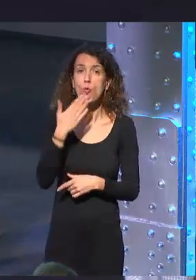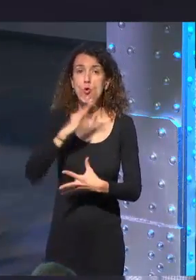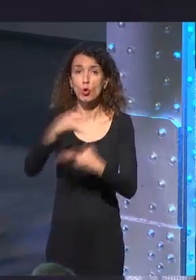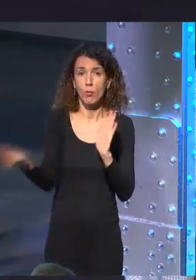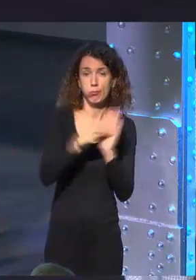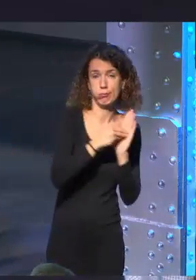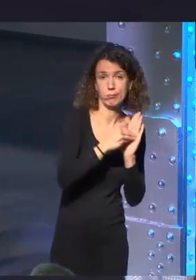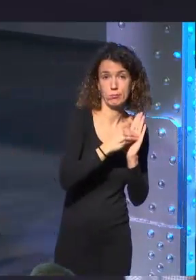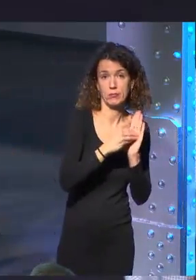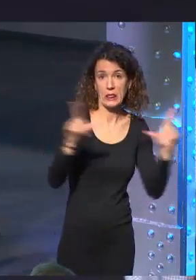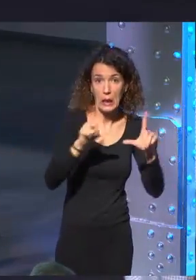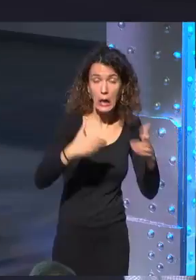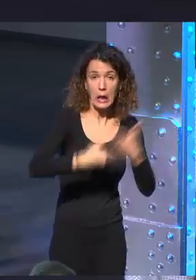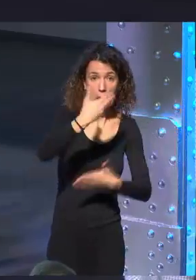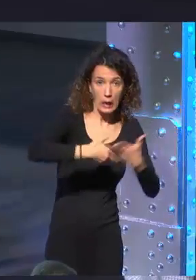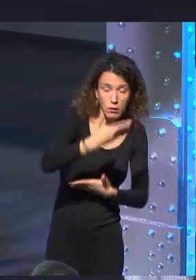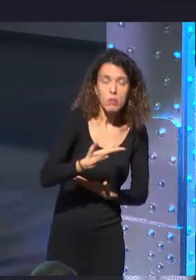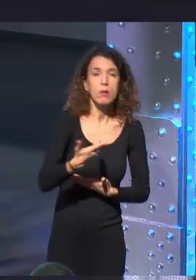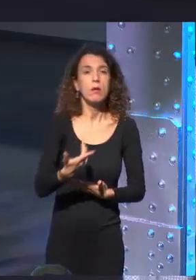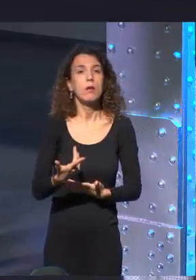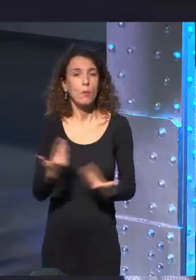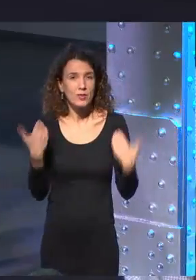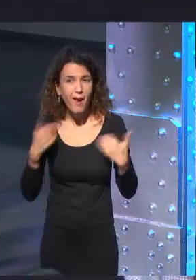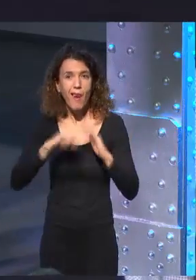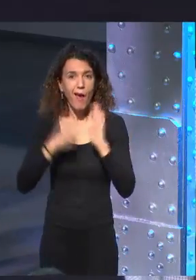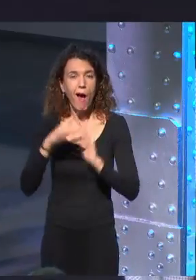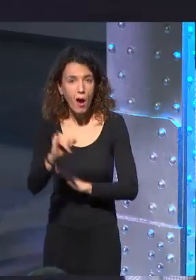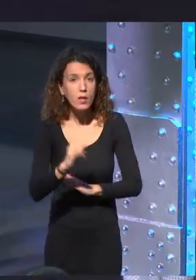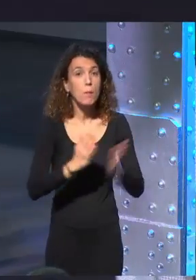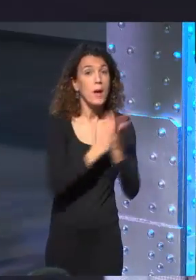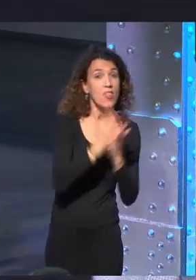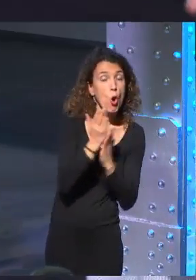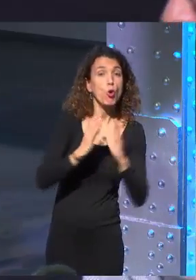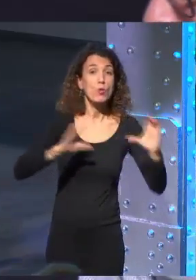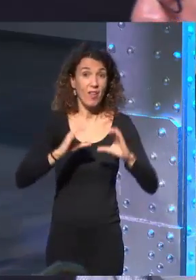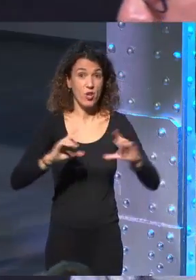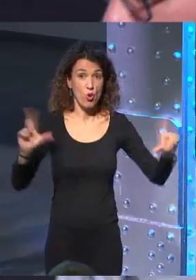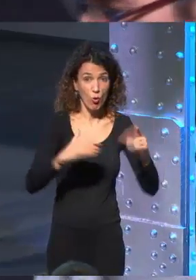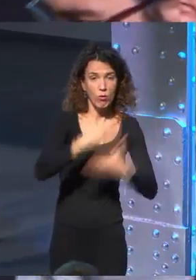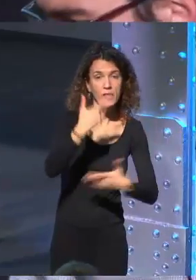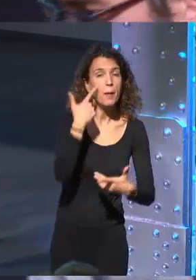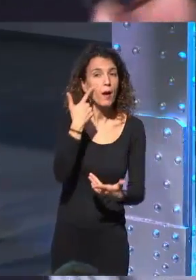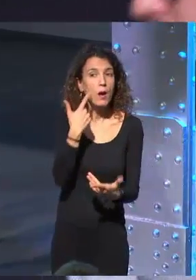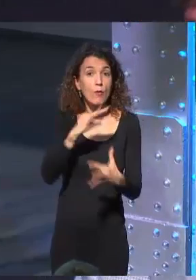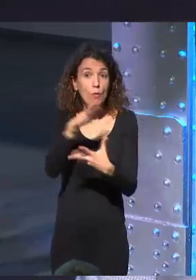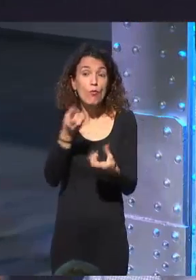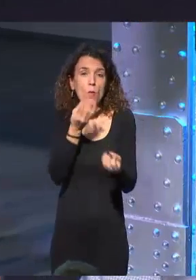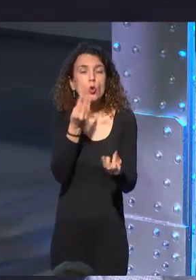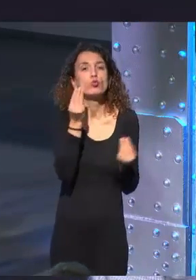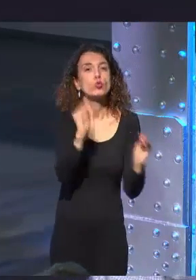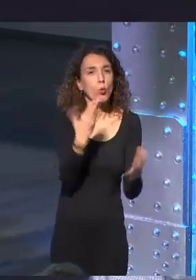publish different absurd things that have been published on Twitter. And there's a legal responsibility. The media are